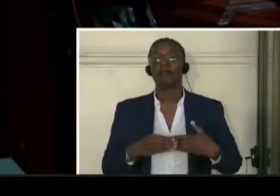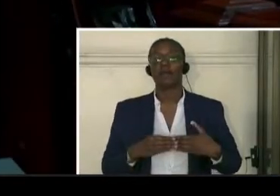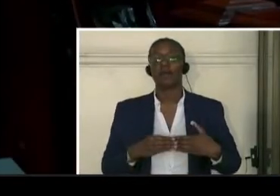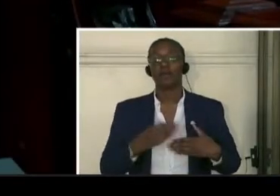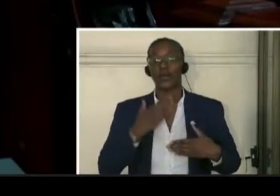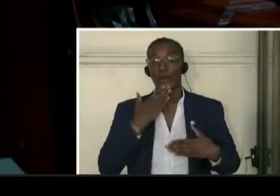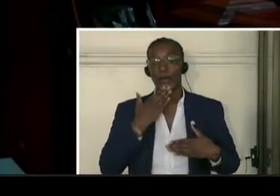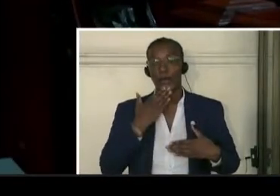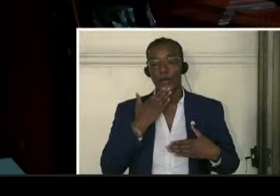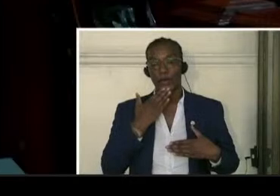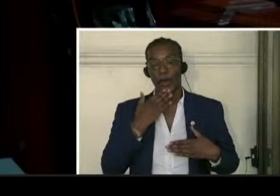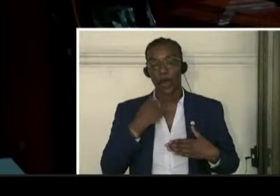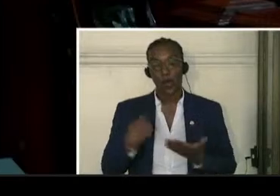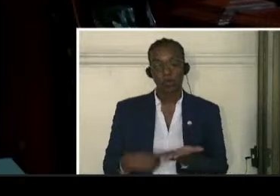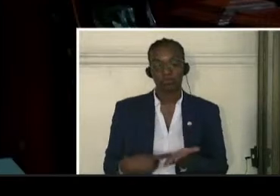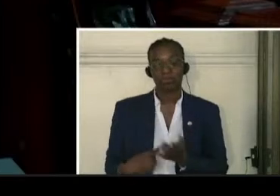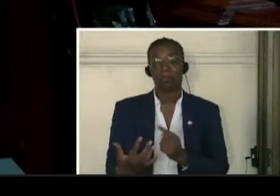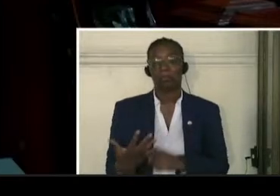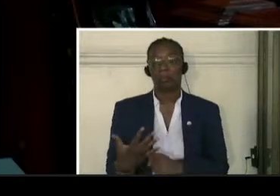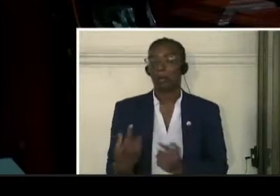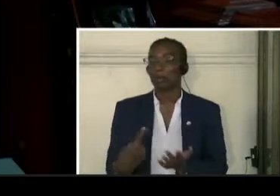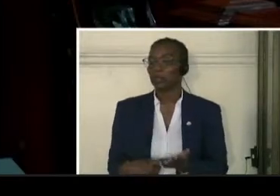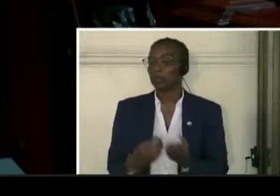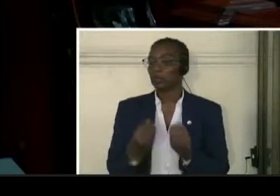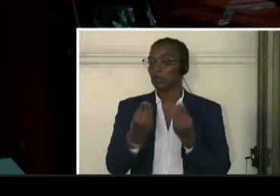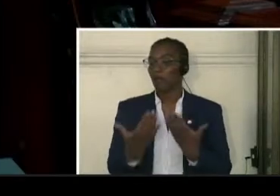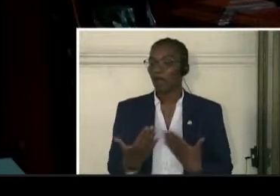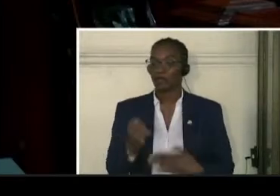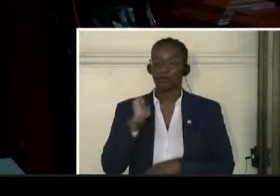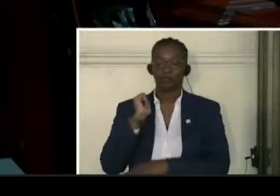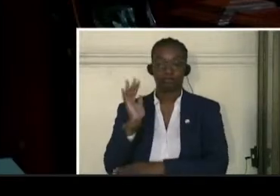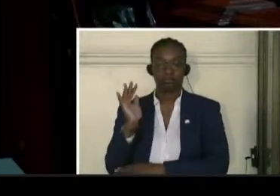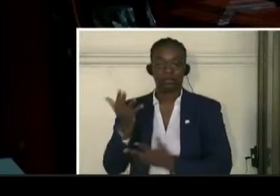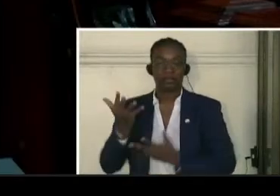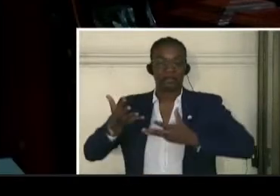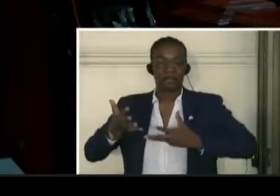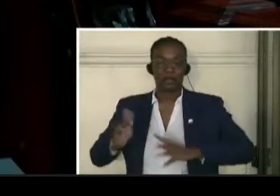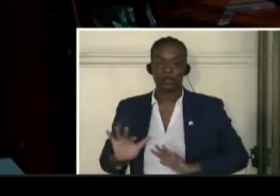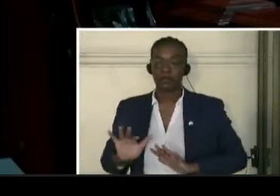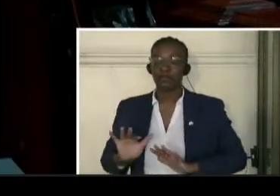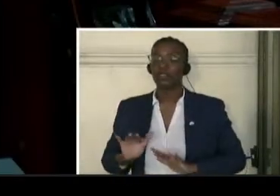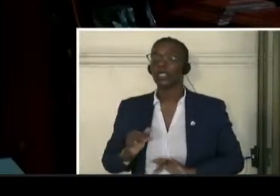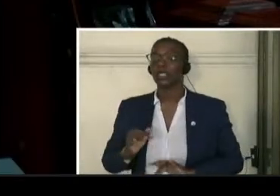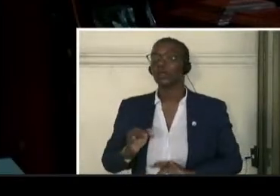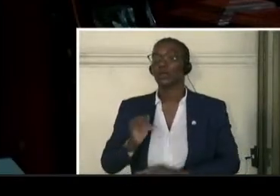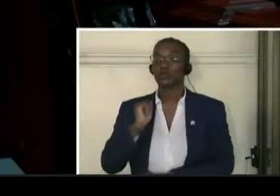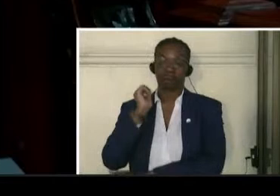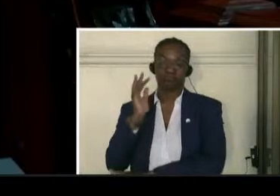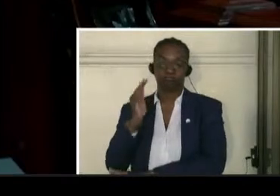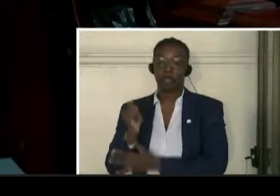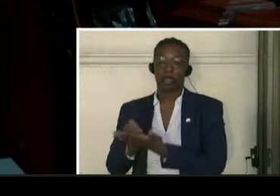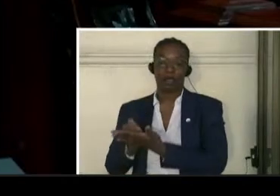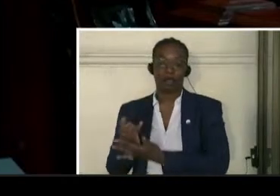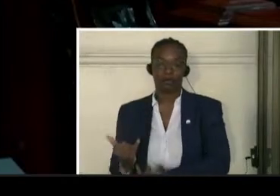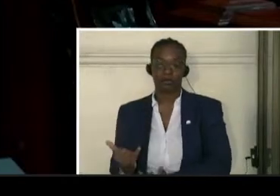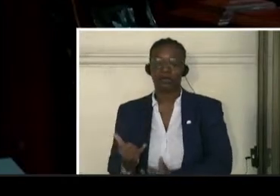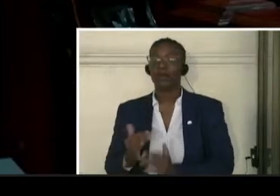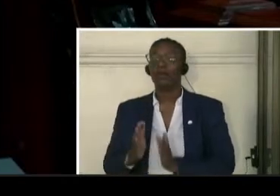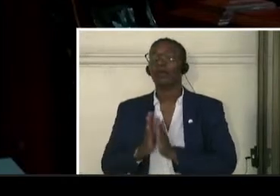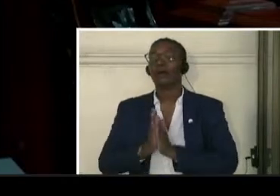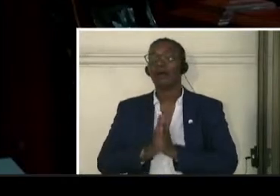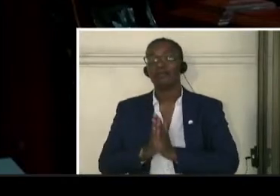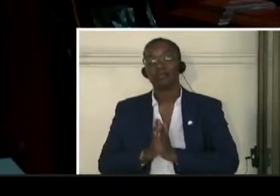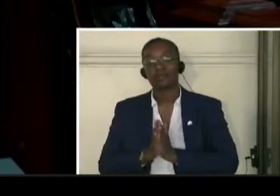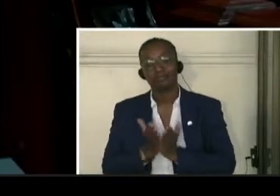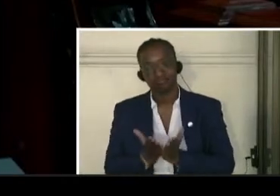who debated the budget speech that we delivered earlier on. Thank you so much, members. We highly